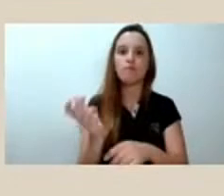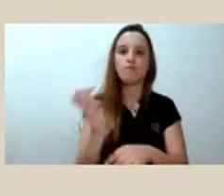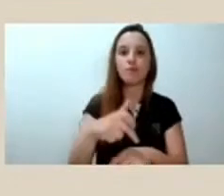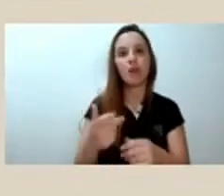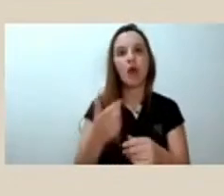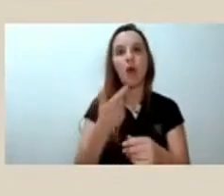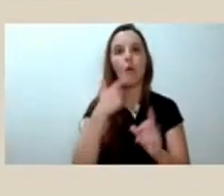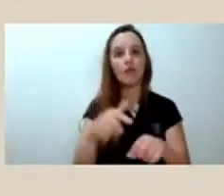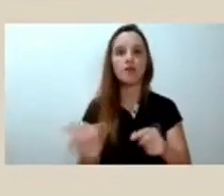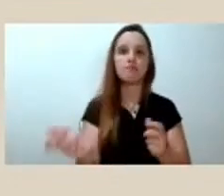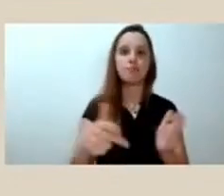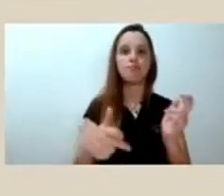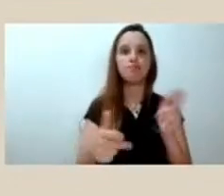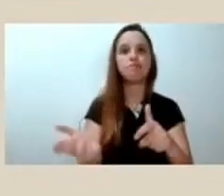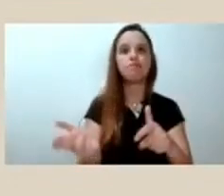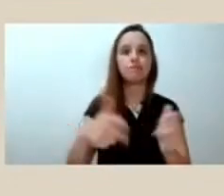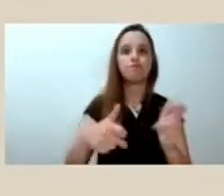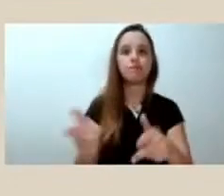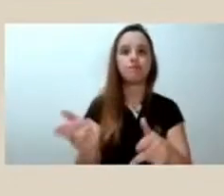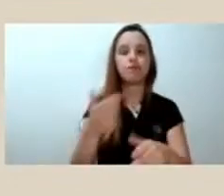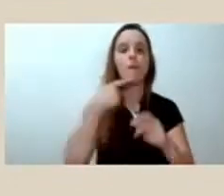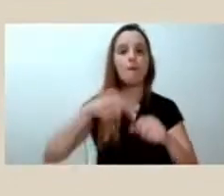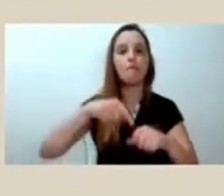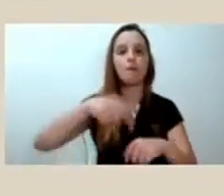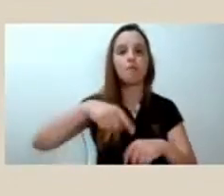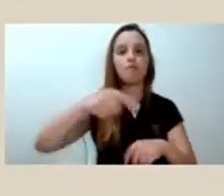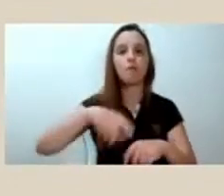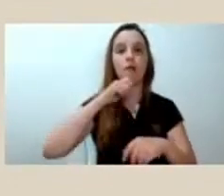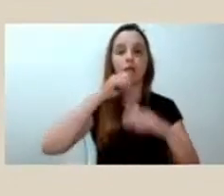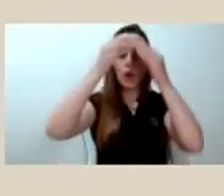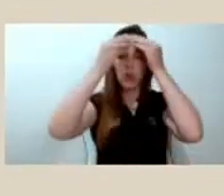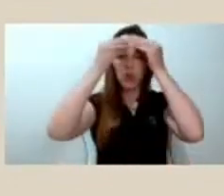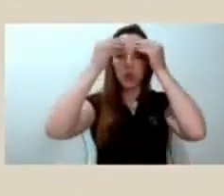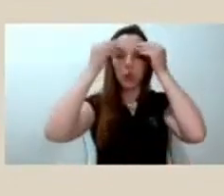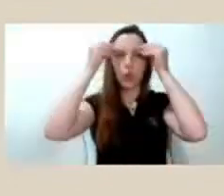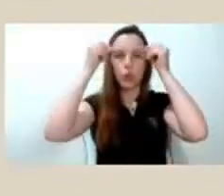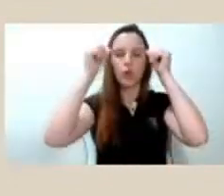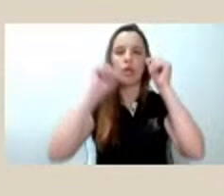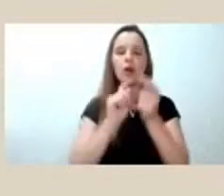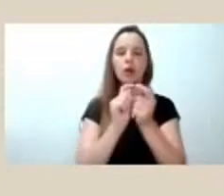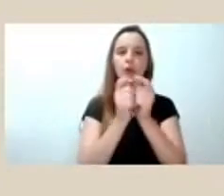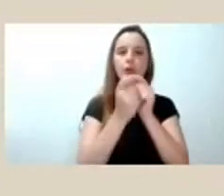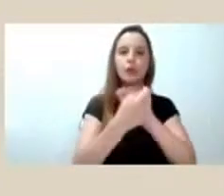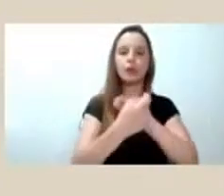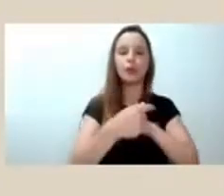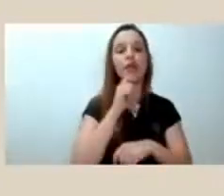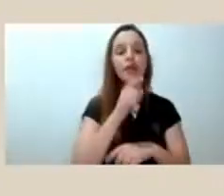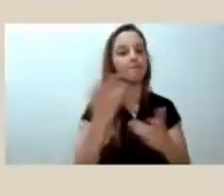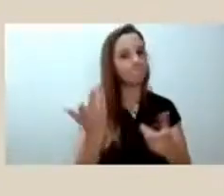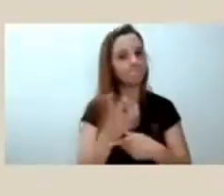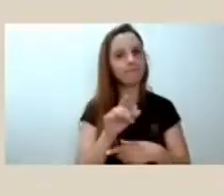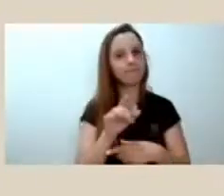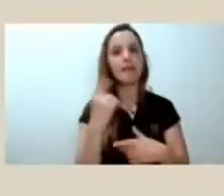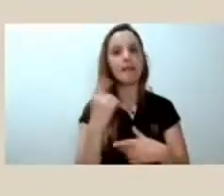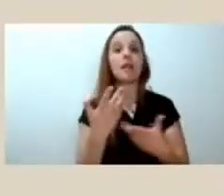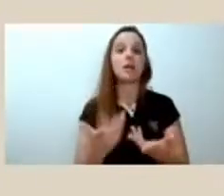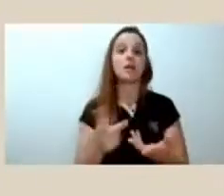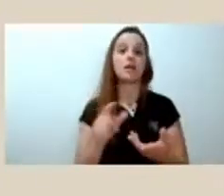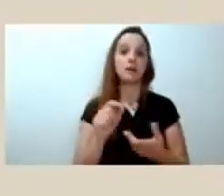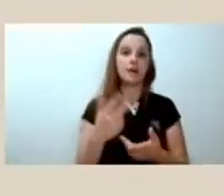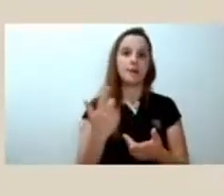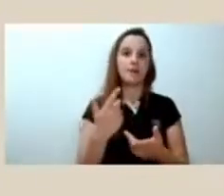of discussions leading up to this event that helped Ricardo and I shape our presentations. And I think we were repeatedly